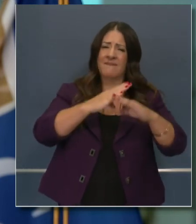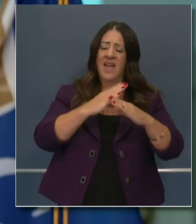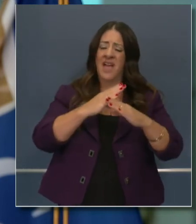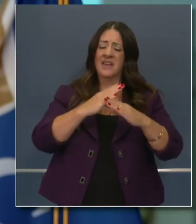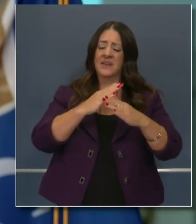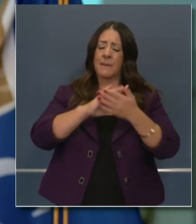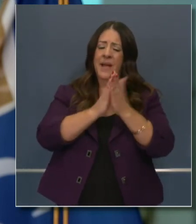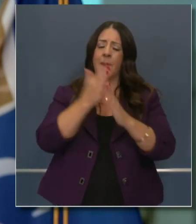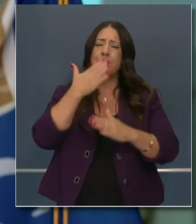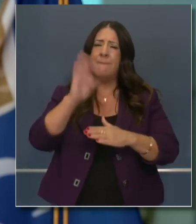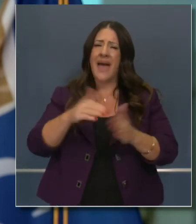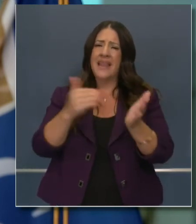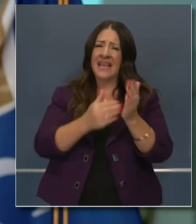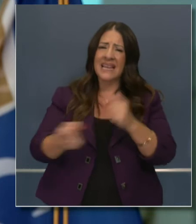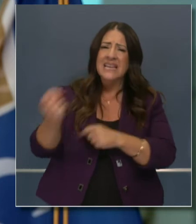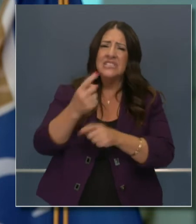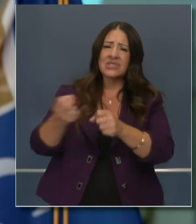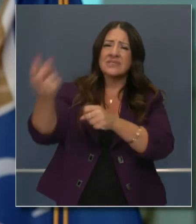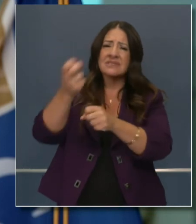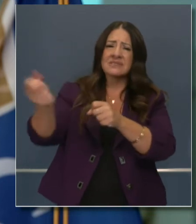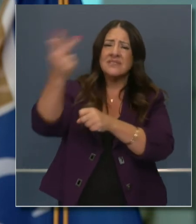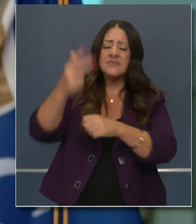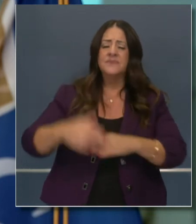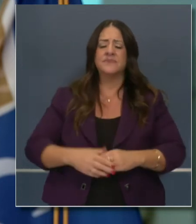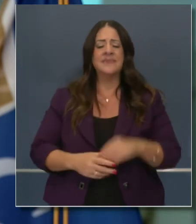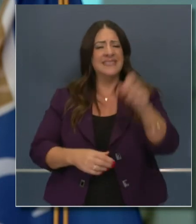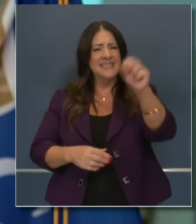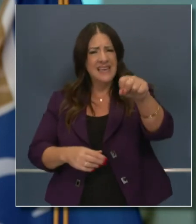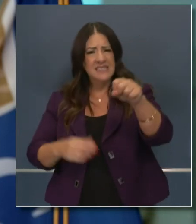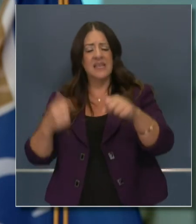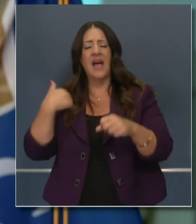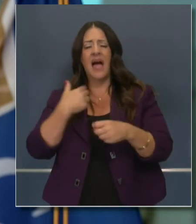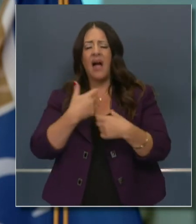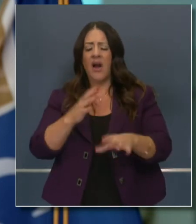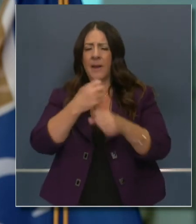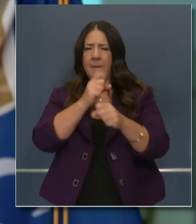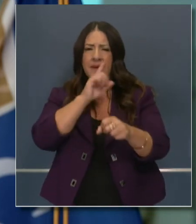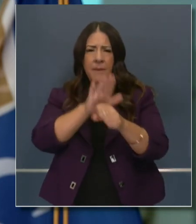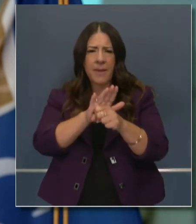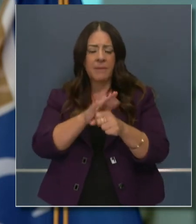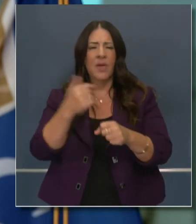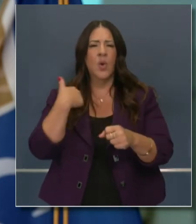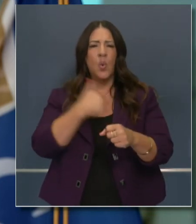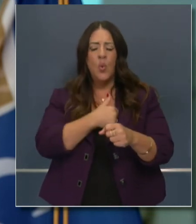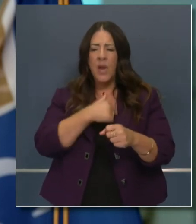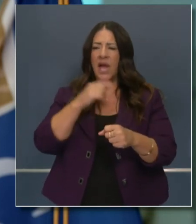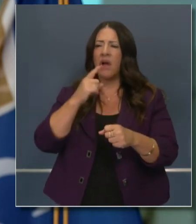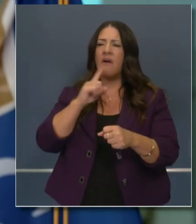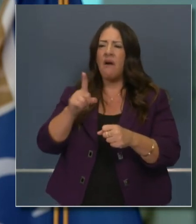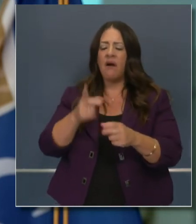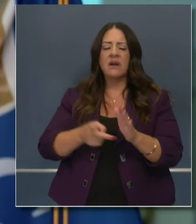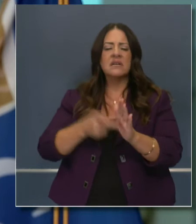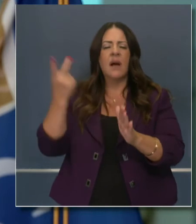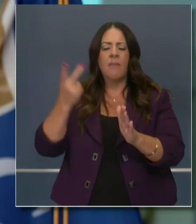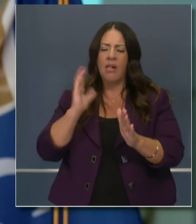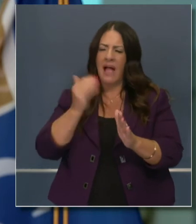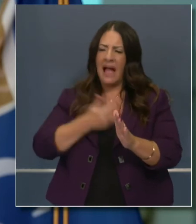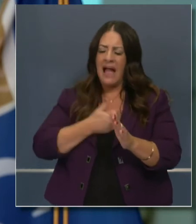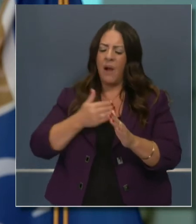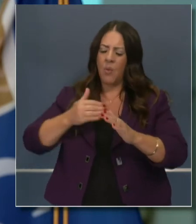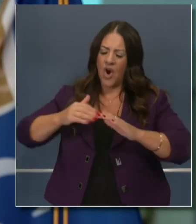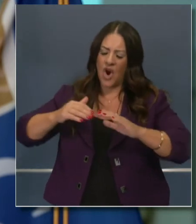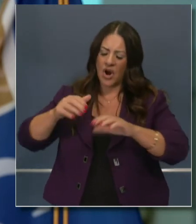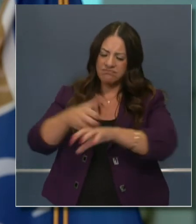I appreciate it, to remind you of some of the commitments we've made moving forward to more than double our vegetation management in the state of California,